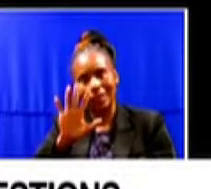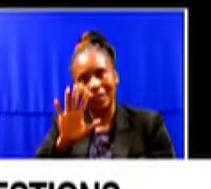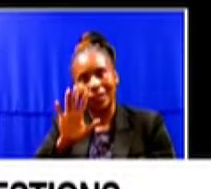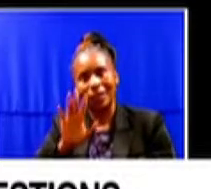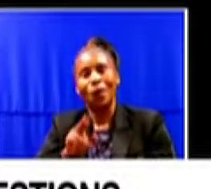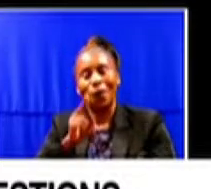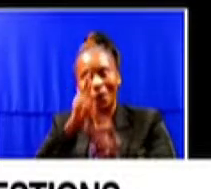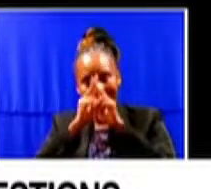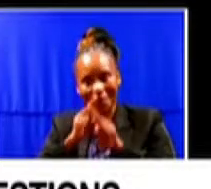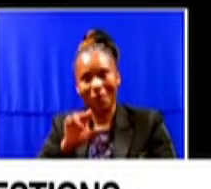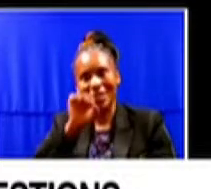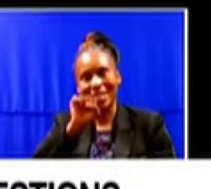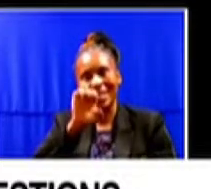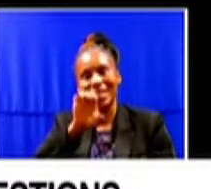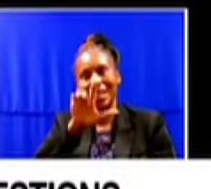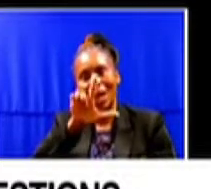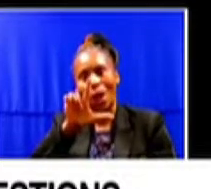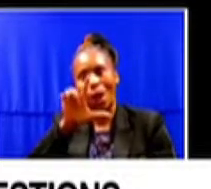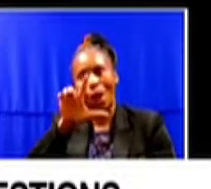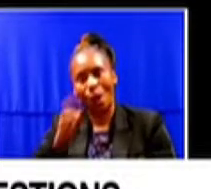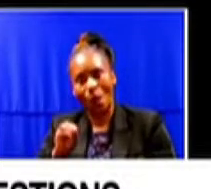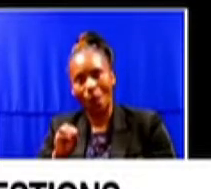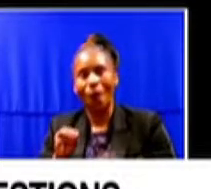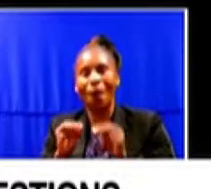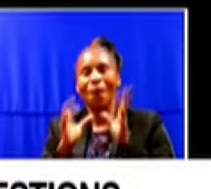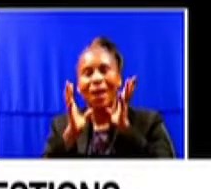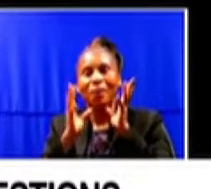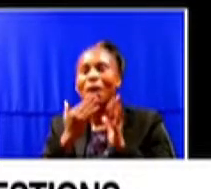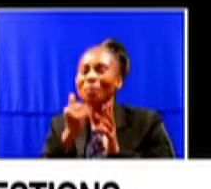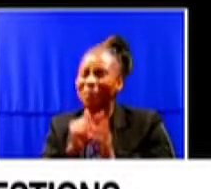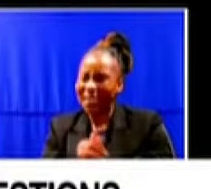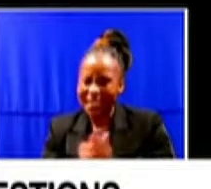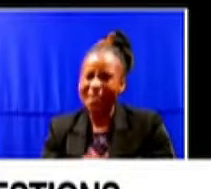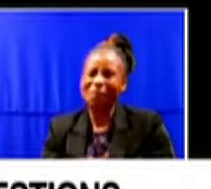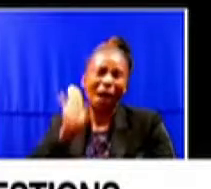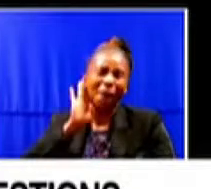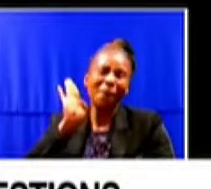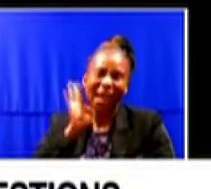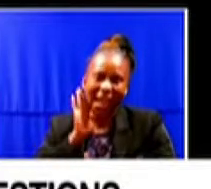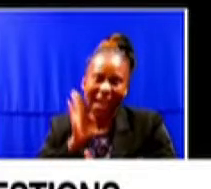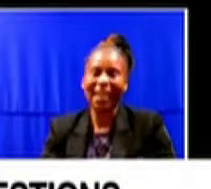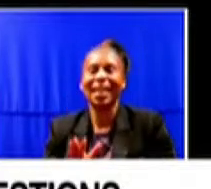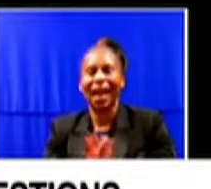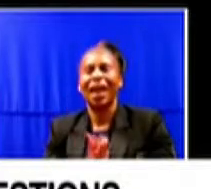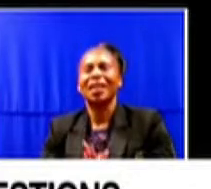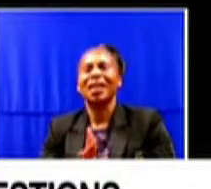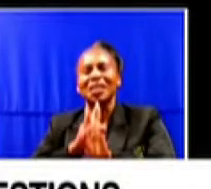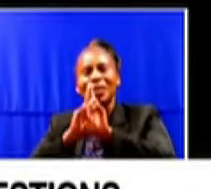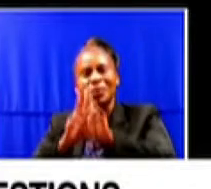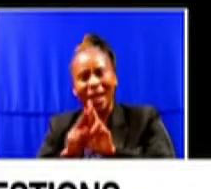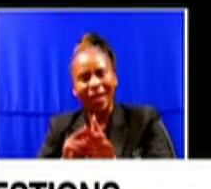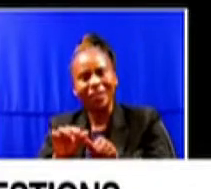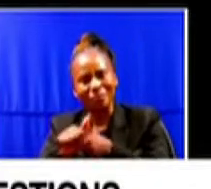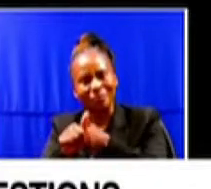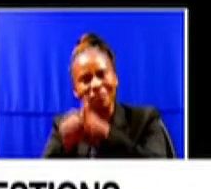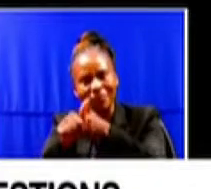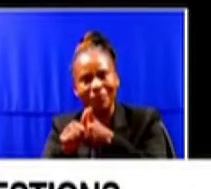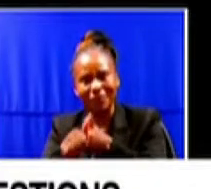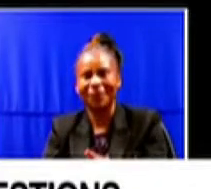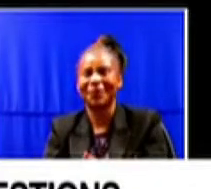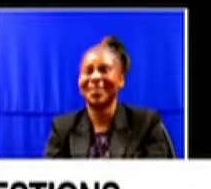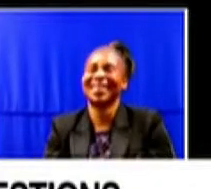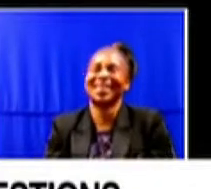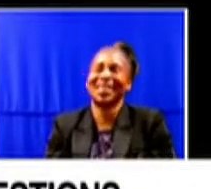Malima. Ako mamele utataiswe kapingena hasi hao mona. Where chisa upila uchisa